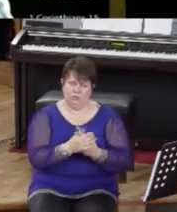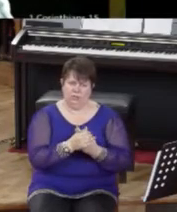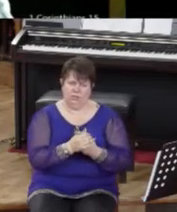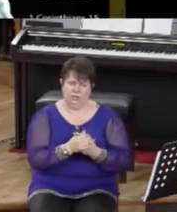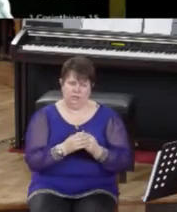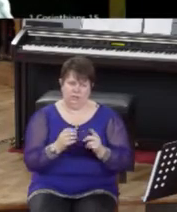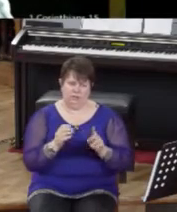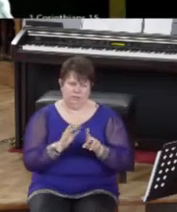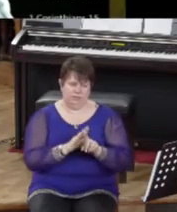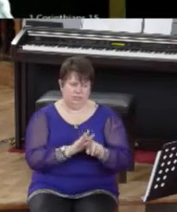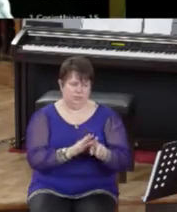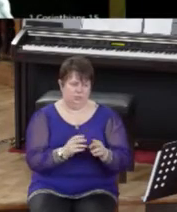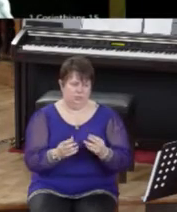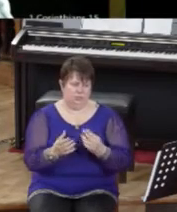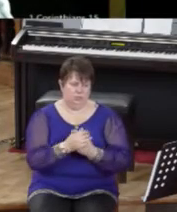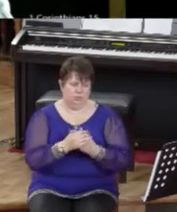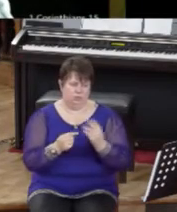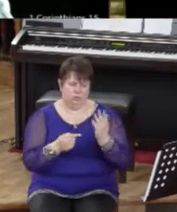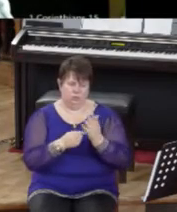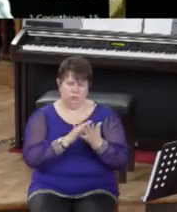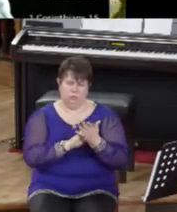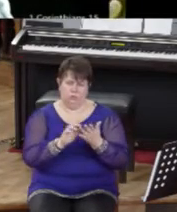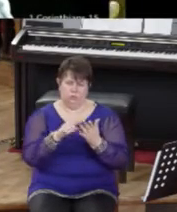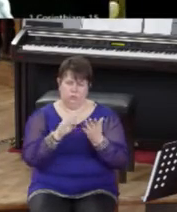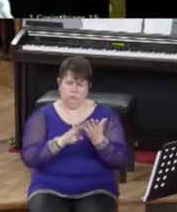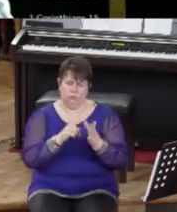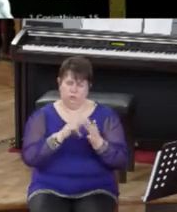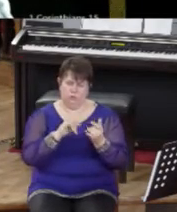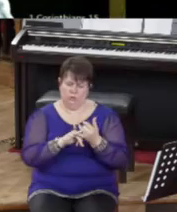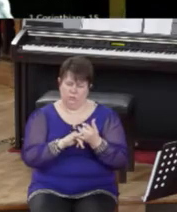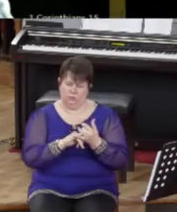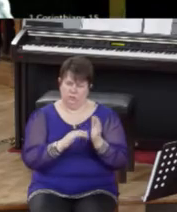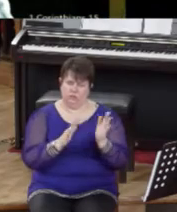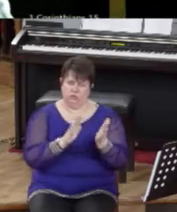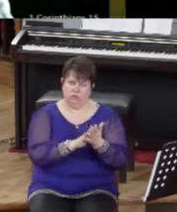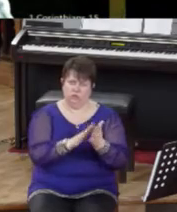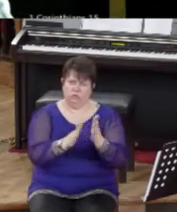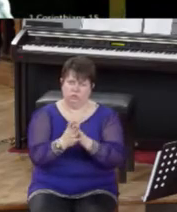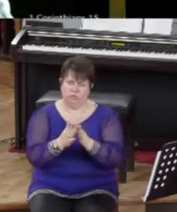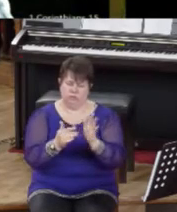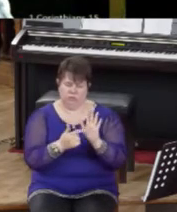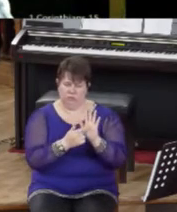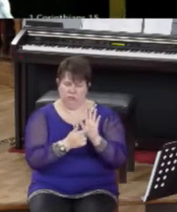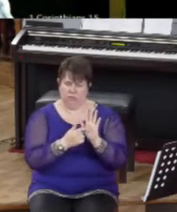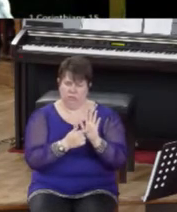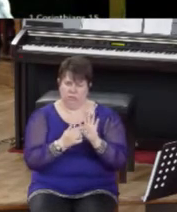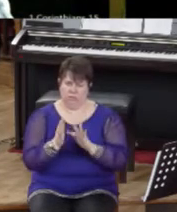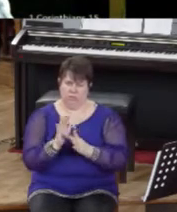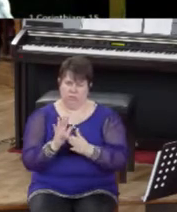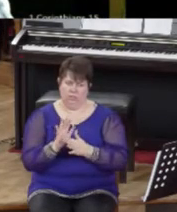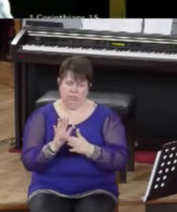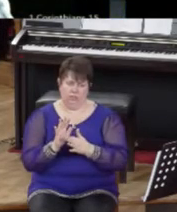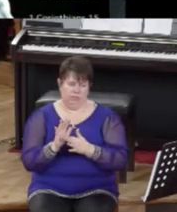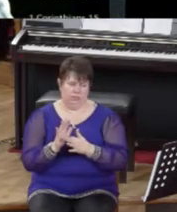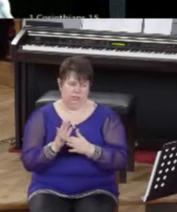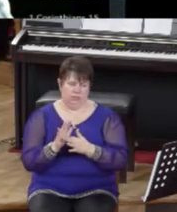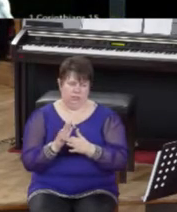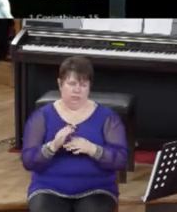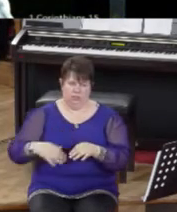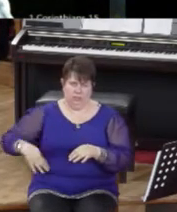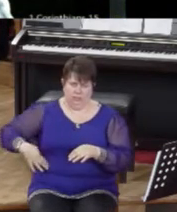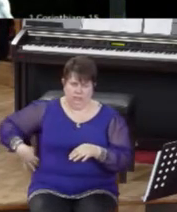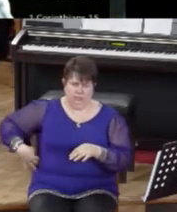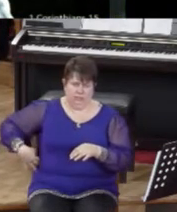He invited Thomas, you remember, to come and touch the nail prints in his hands and the mark in his